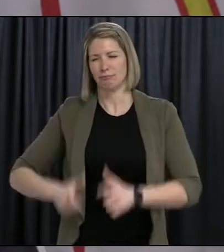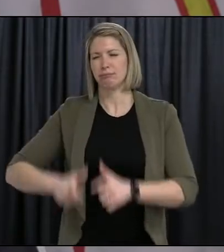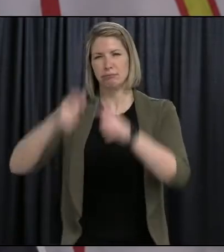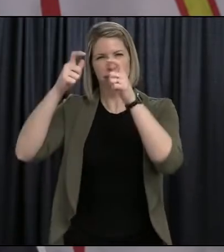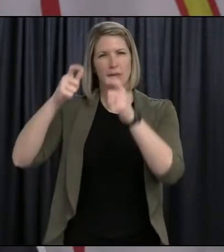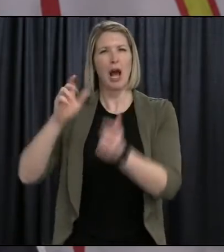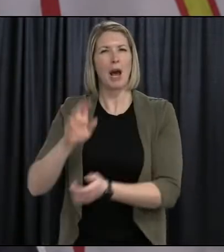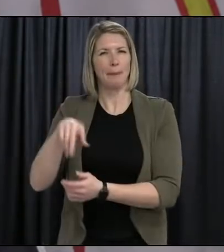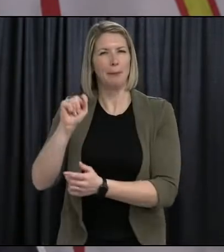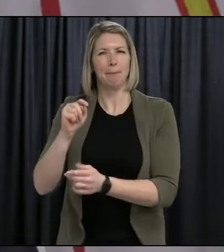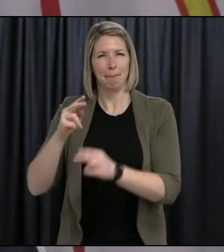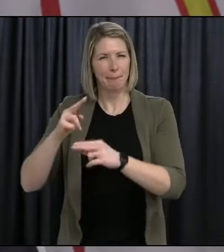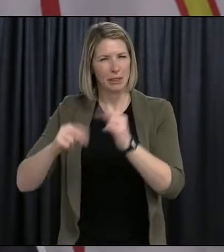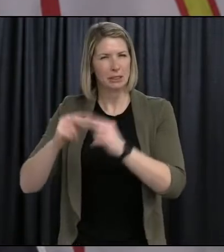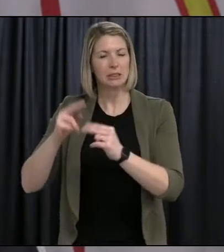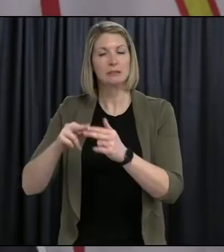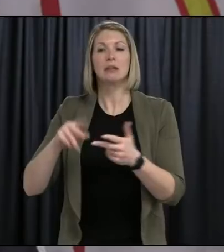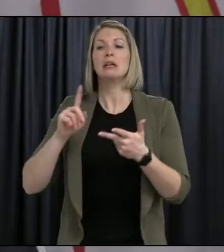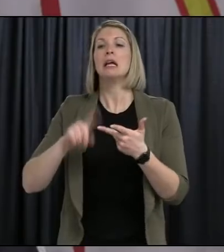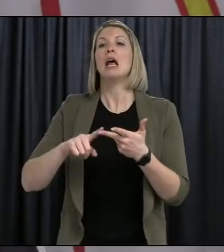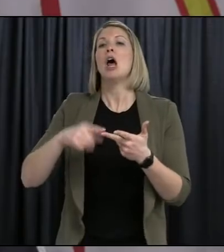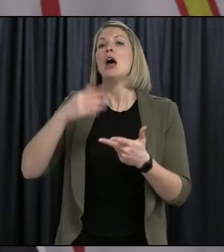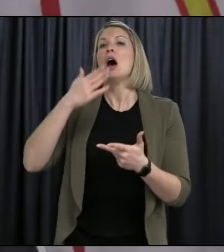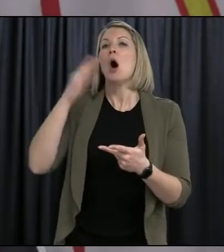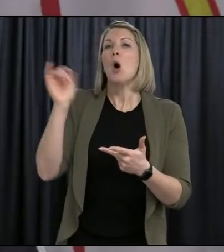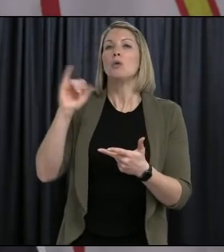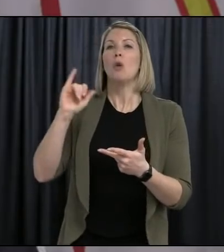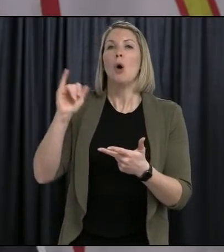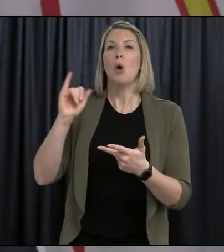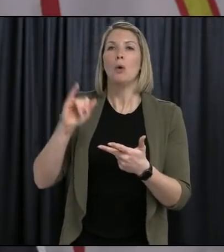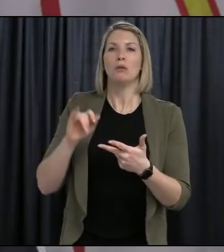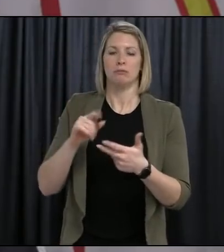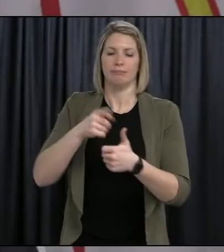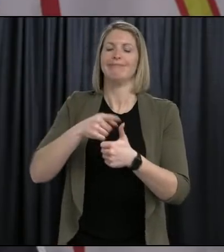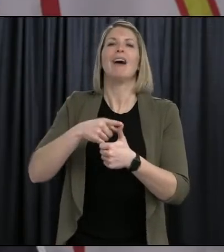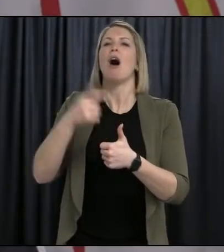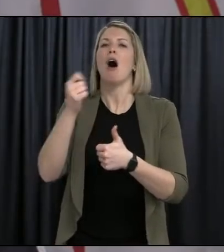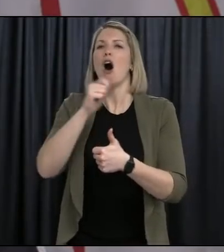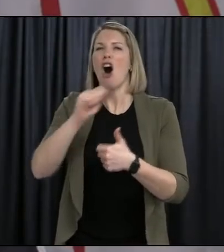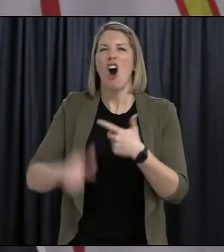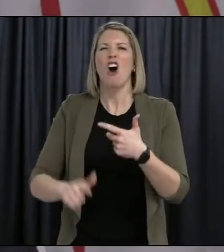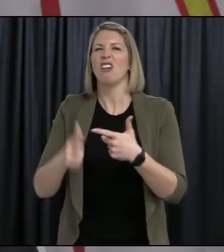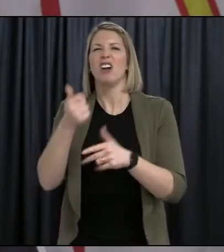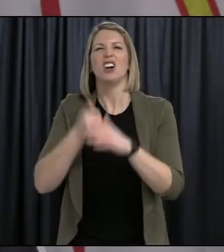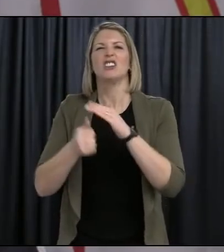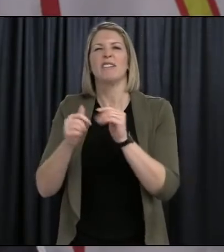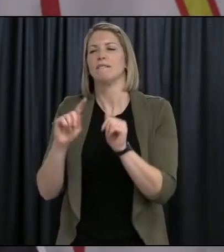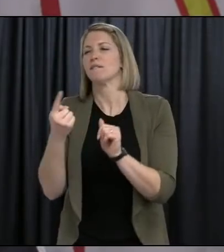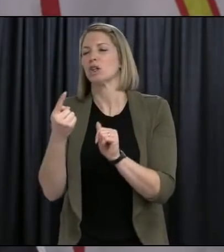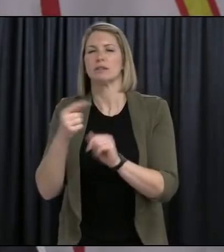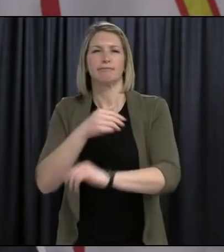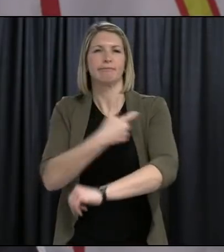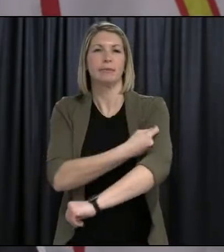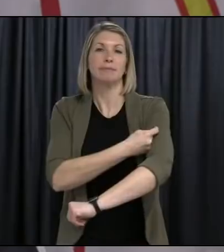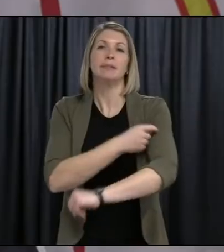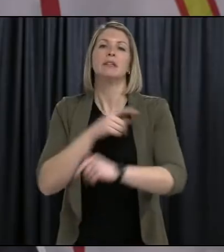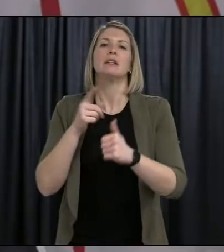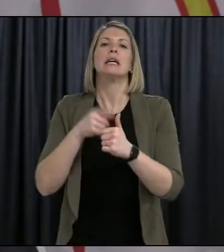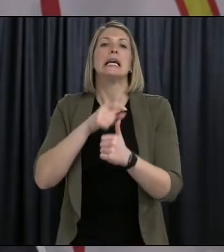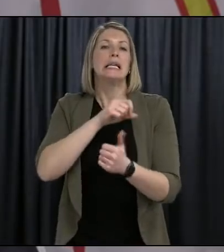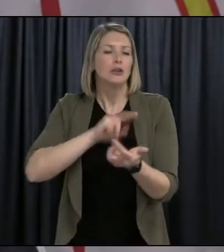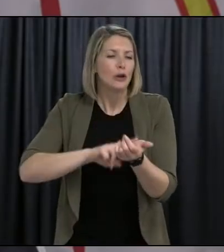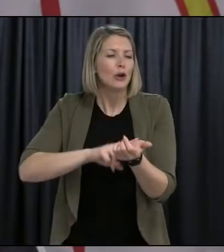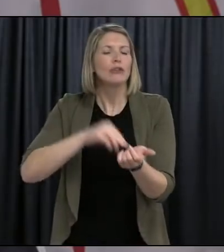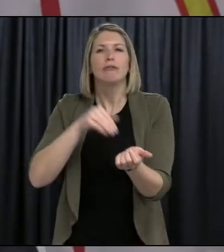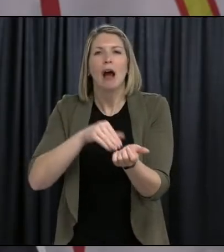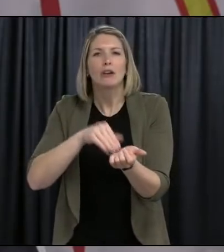frontline healthcare workers, as well as people living in our Indigenous and remote and